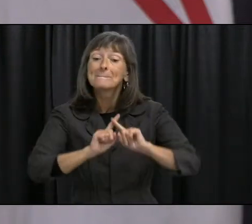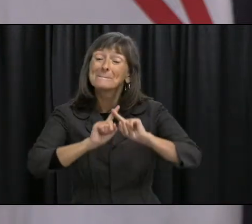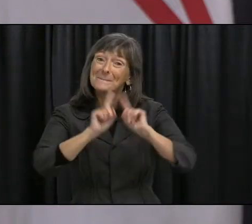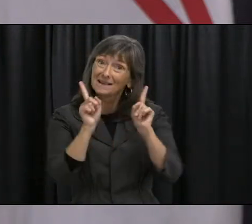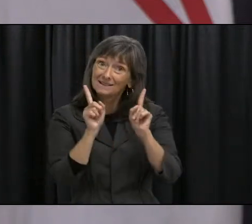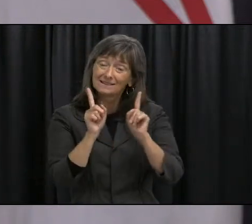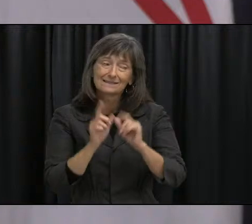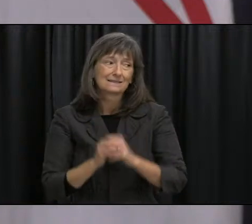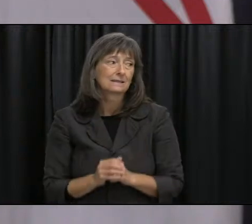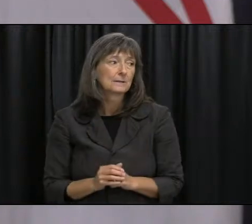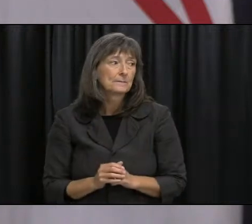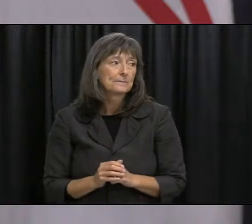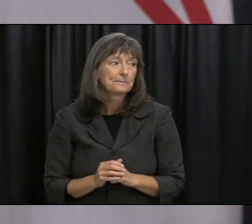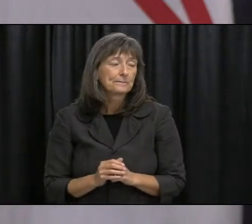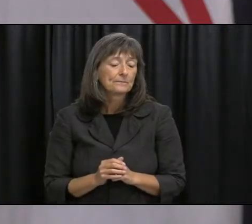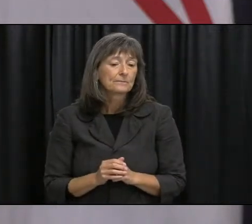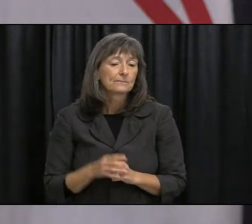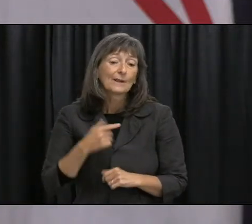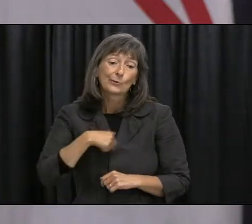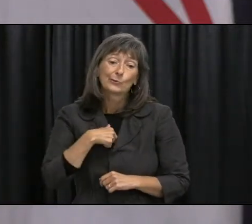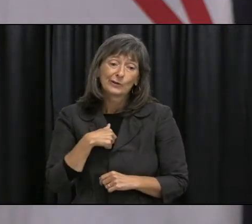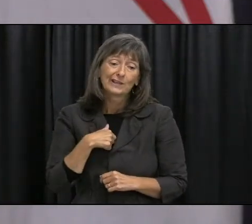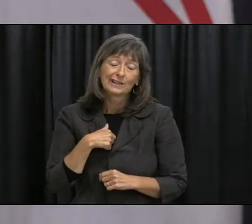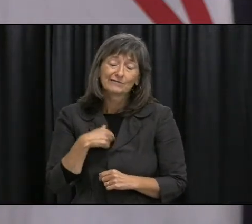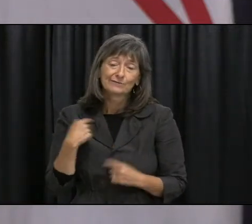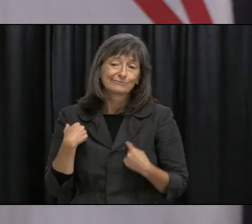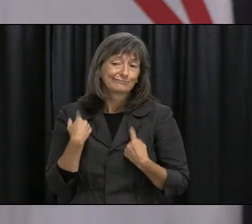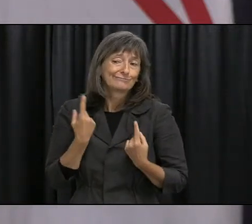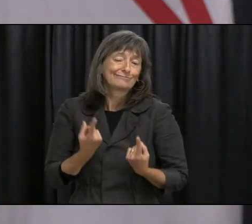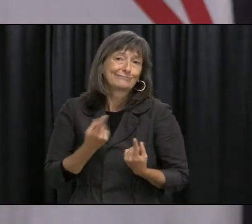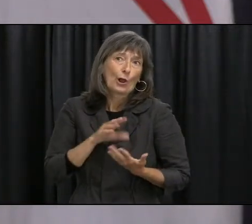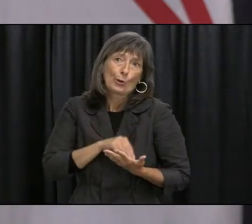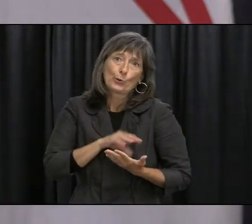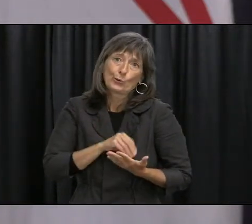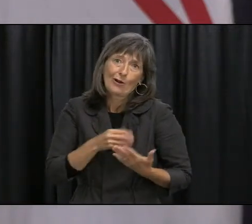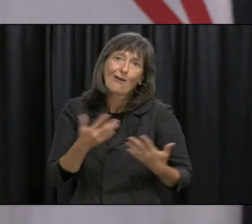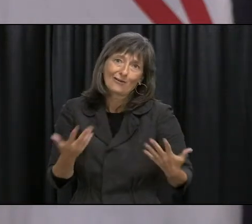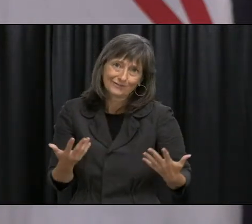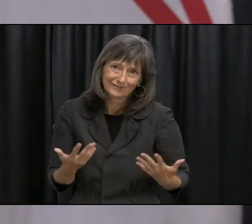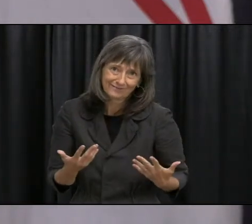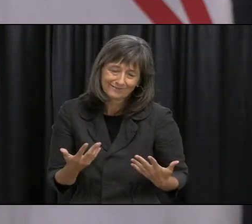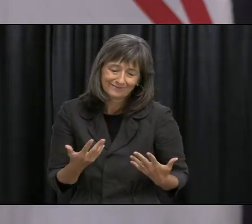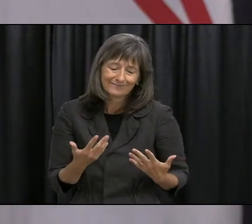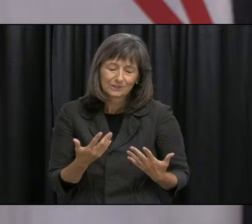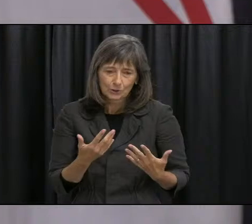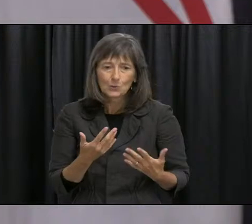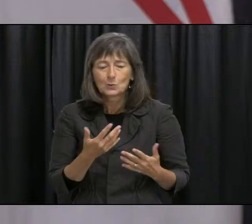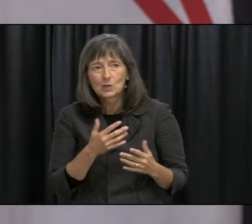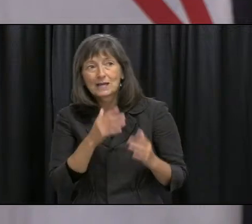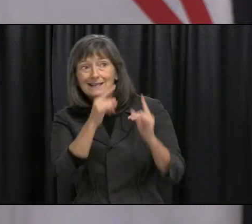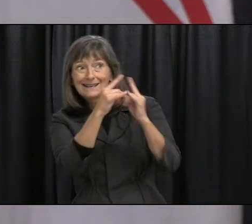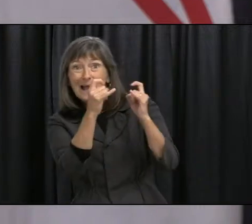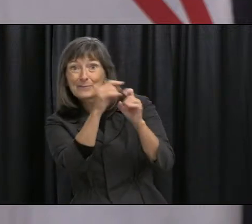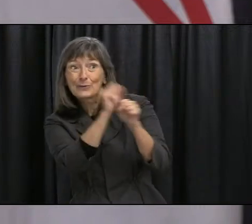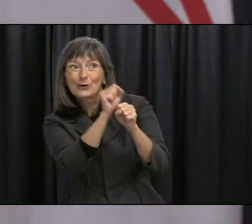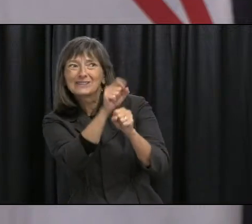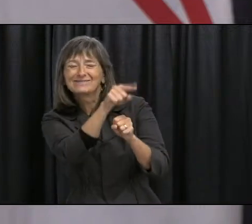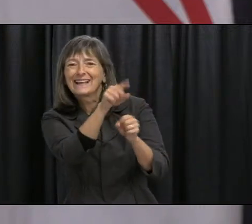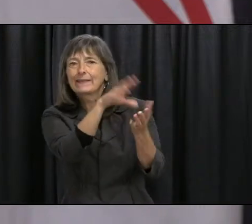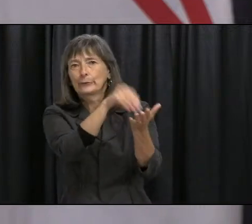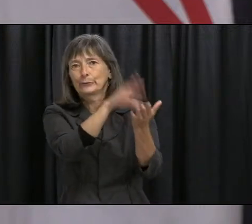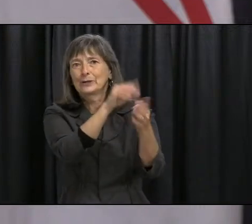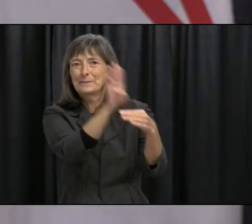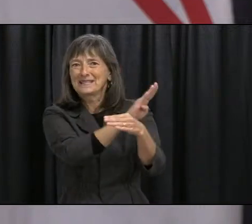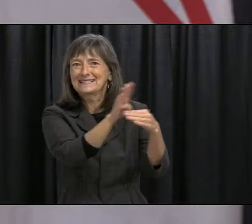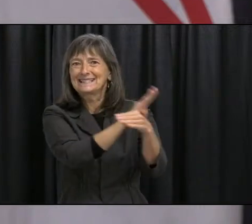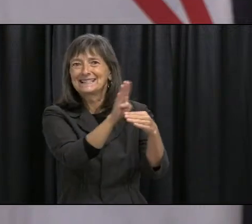However, we've learned a lot. As I've said, we've learned a lot since the beginning of this. Work camps have learned a lot. The businesses